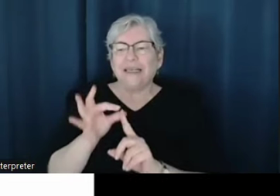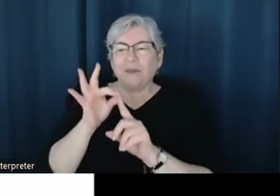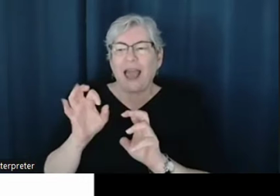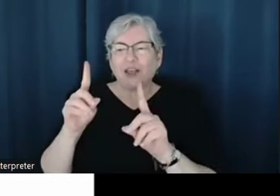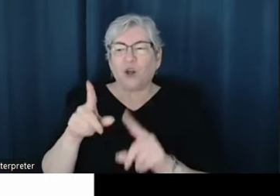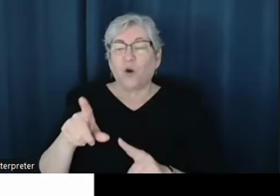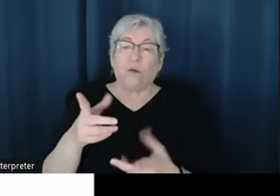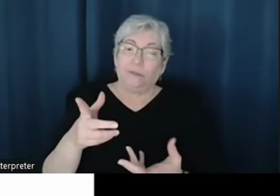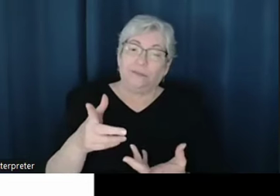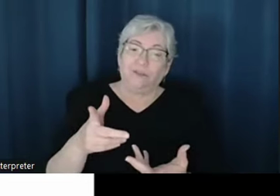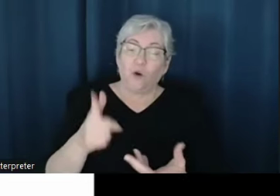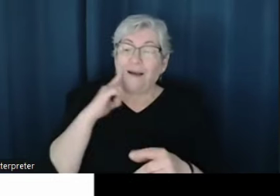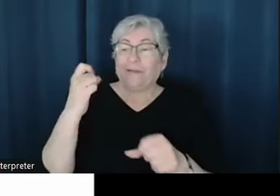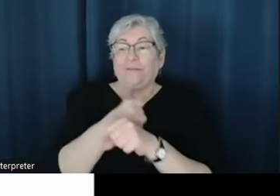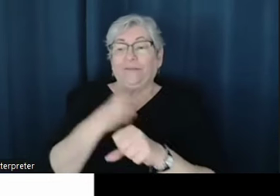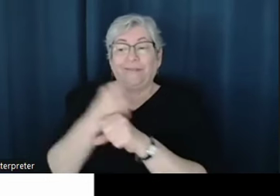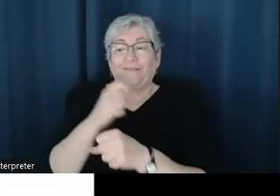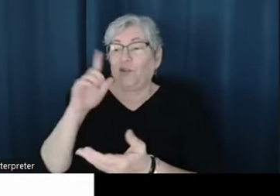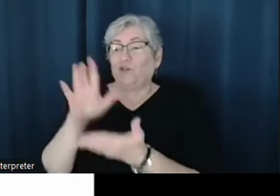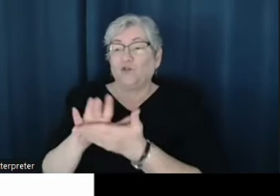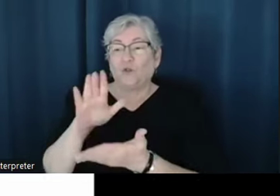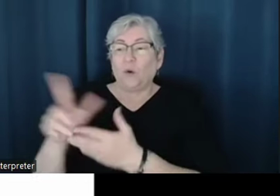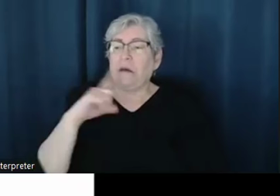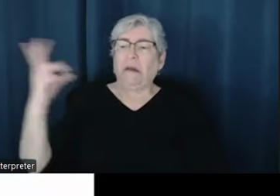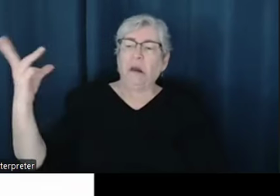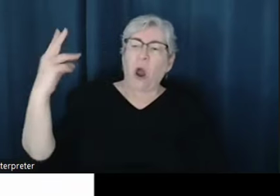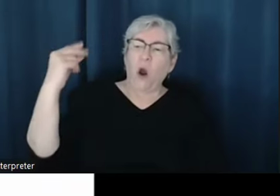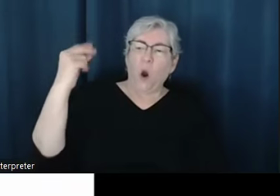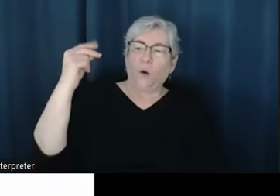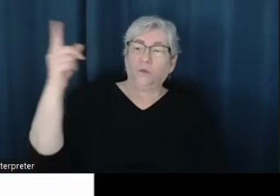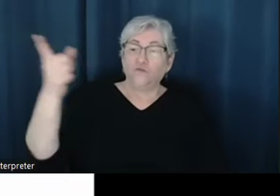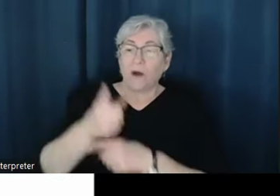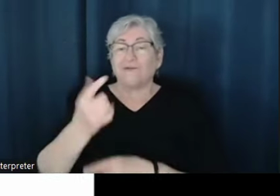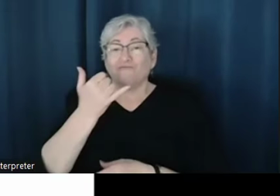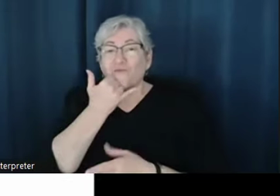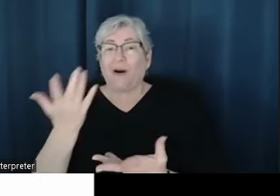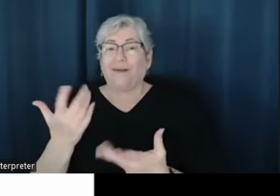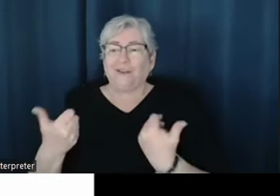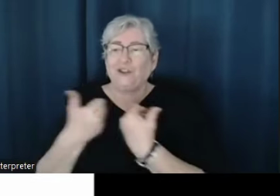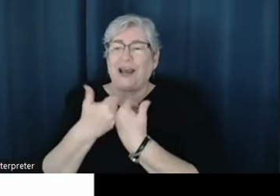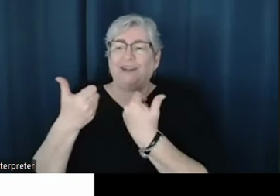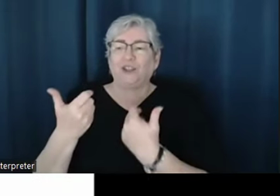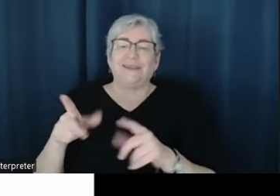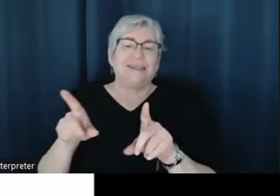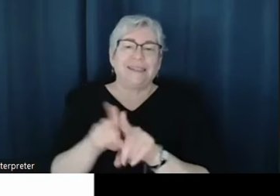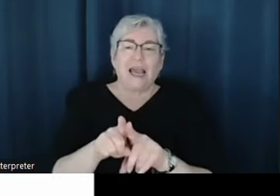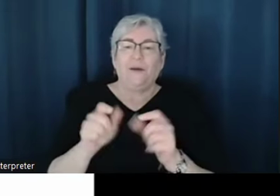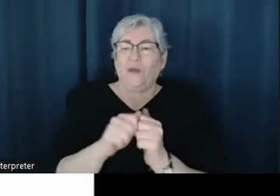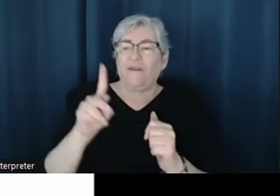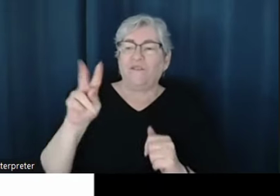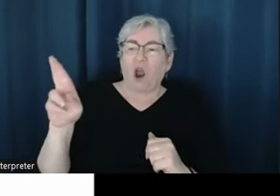you have to fight the school district. They say no. Are they right? Are they wrong? You have to challenge it. Similar thing happens with